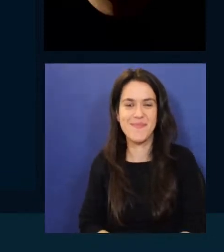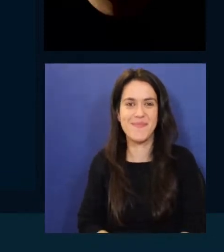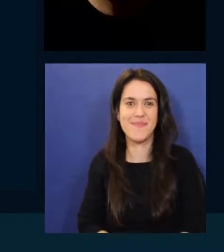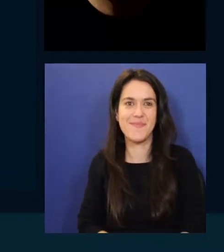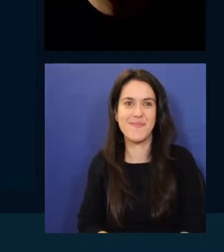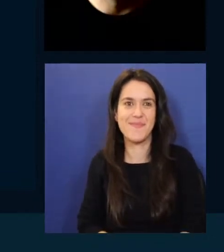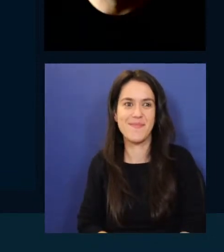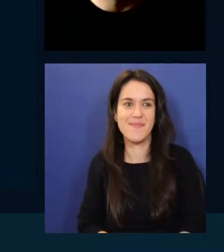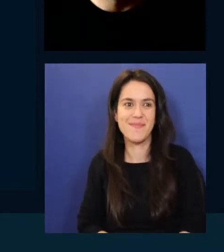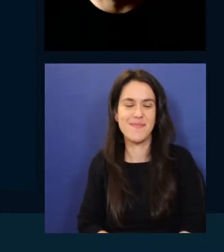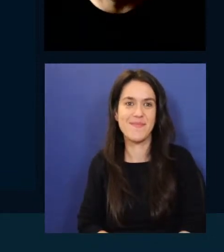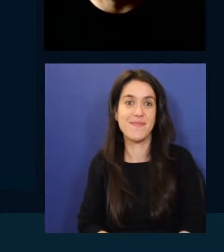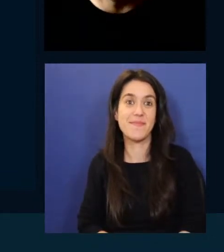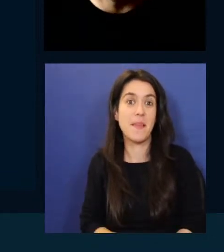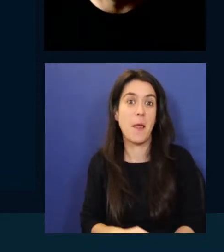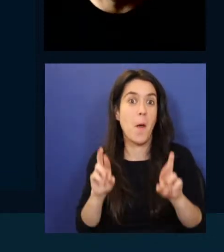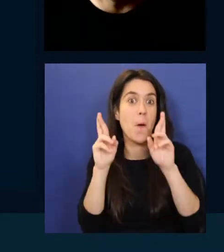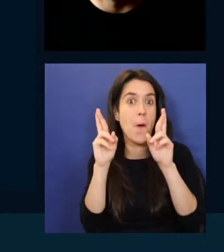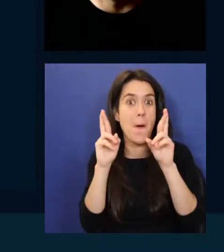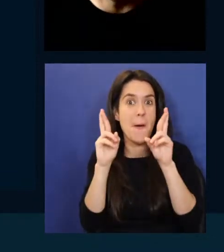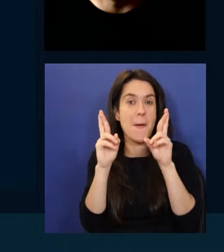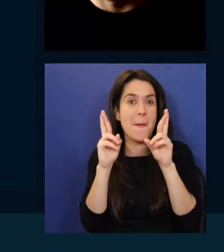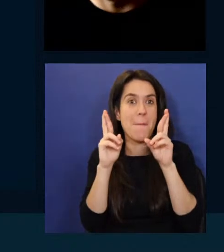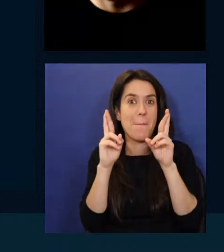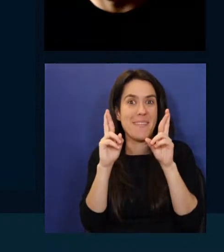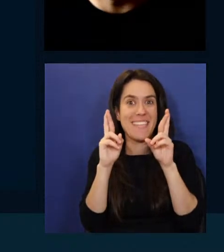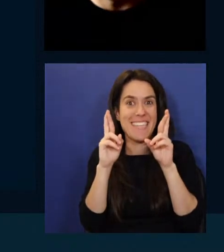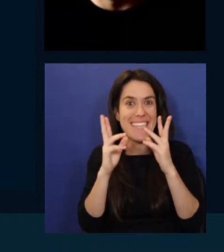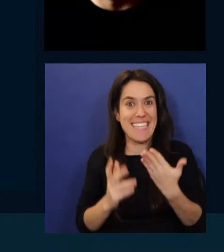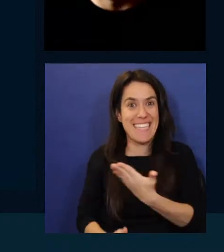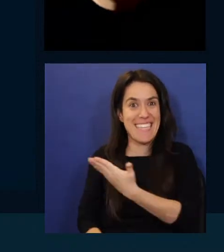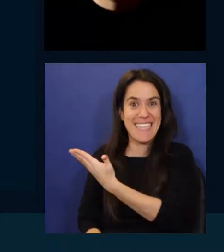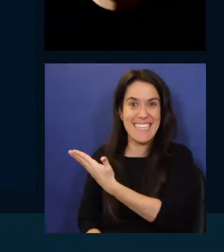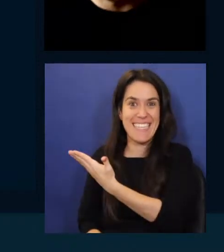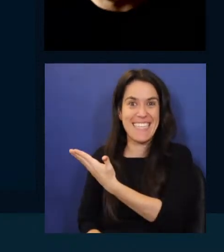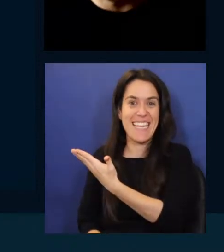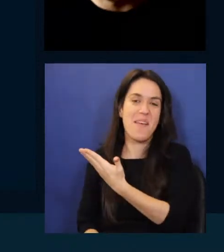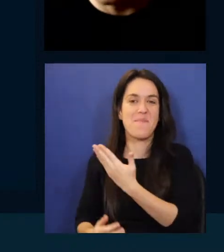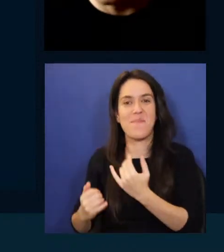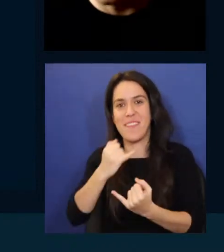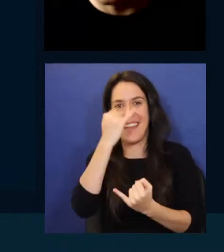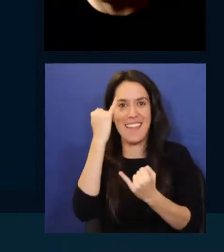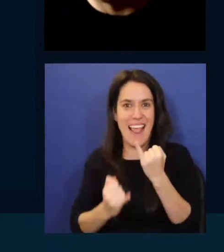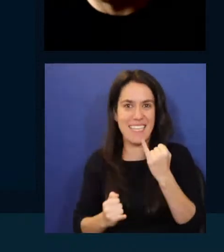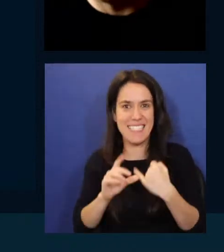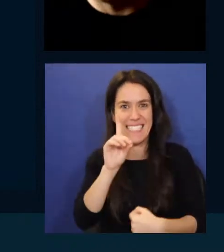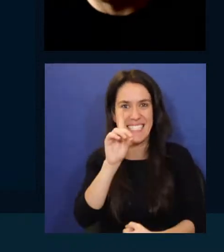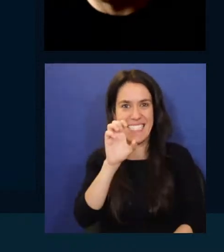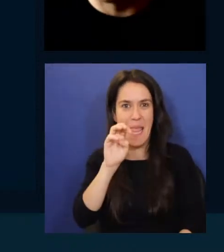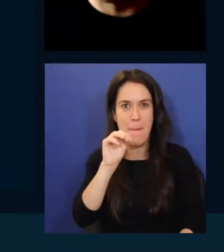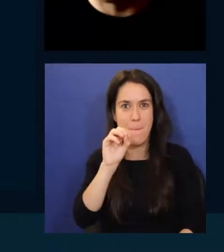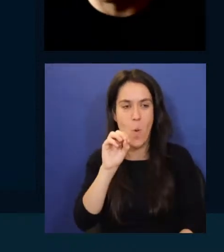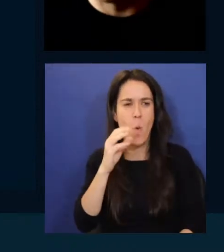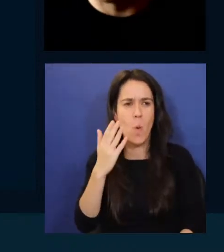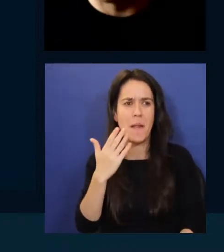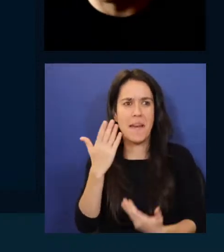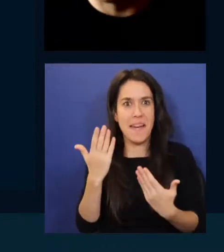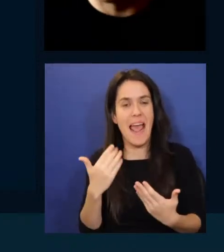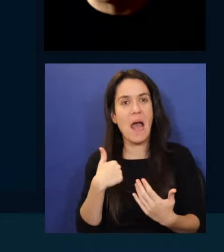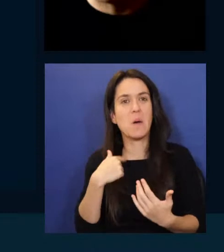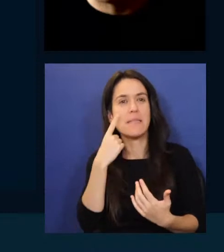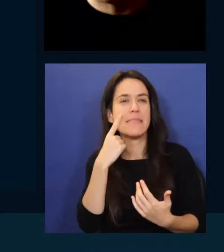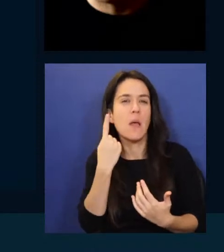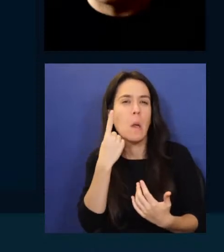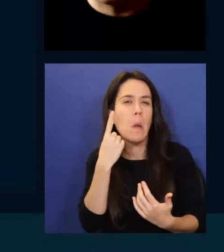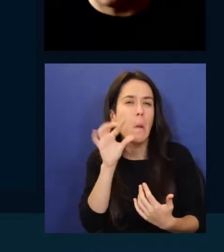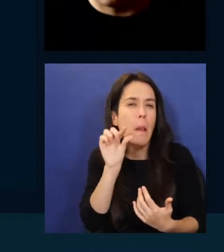Hopefully, that was sort of the final demo, and we sort of spoke about an element of what we are trying to do with our